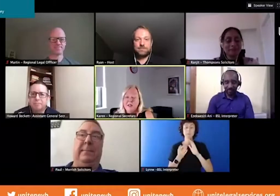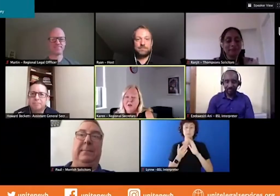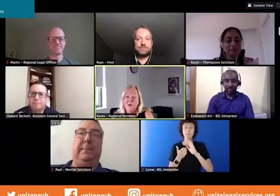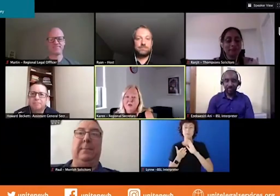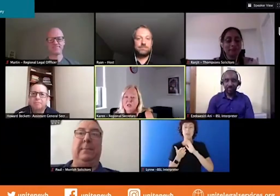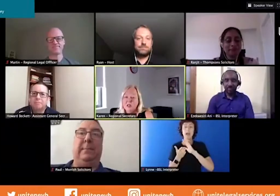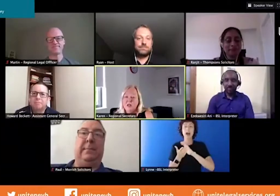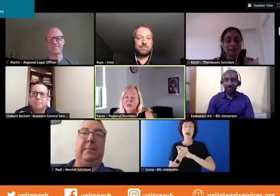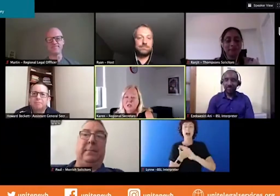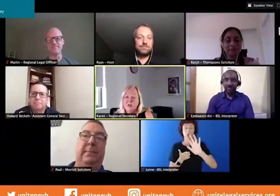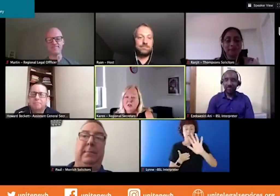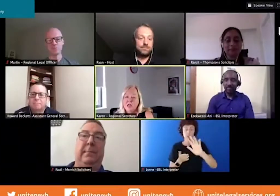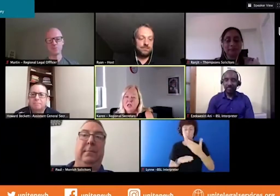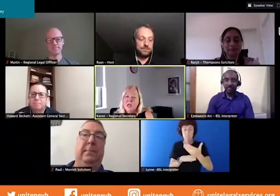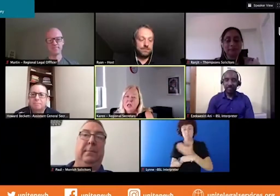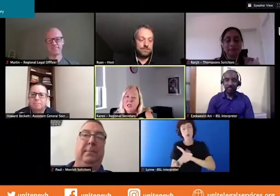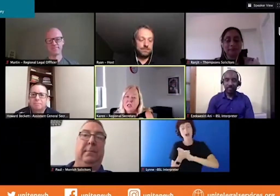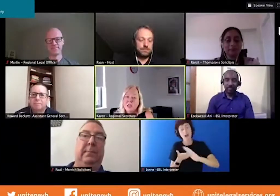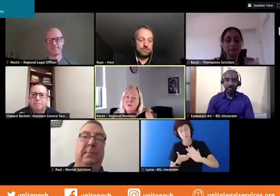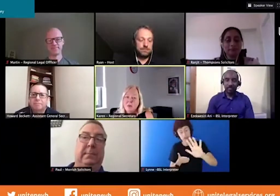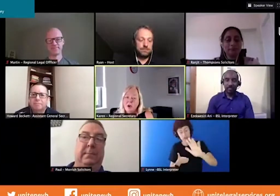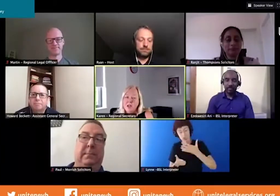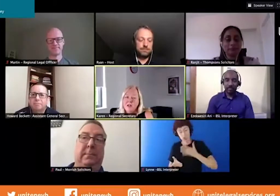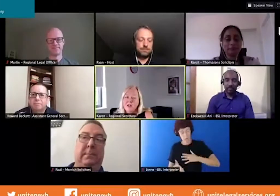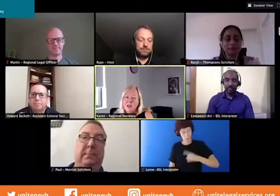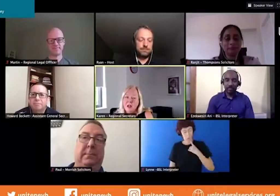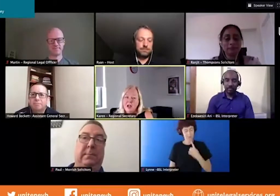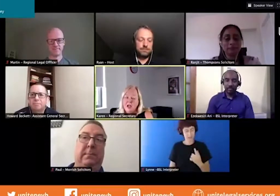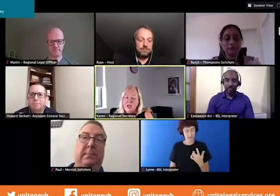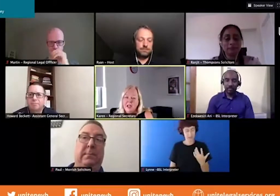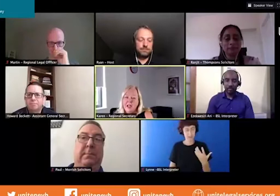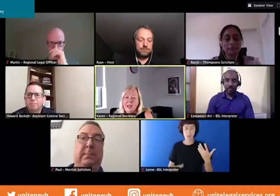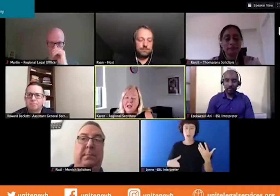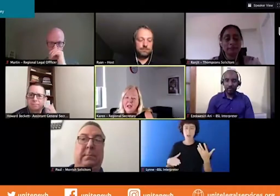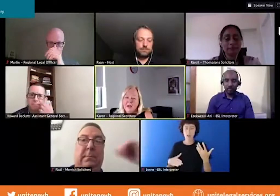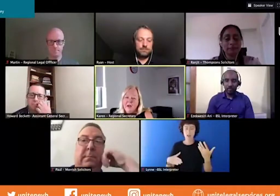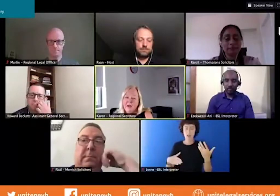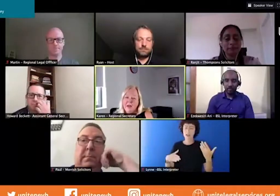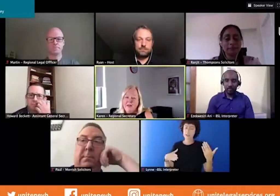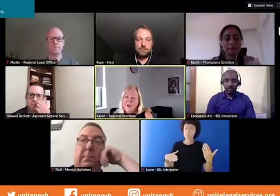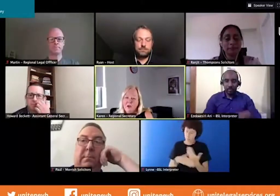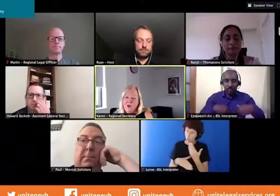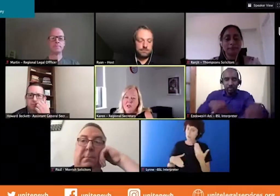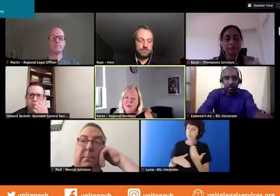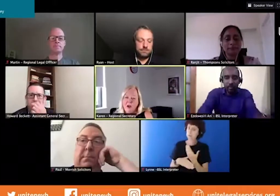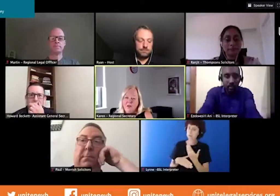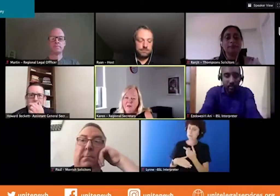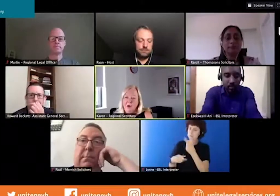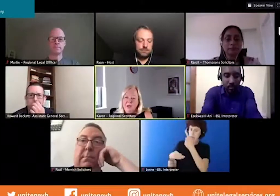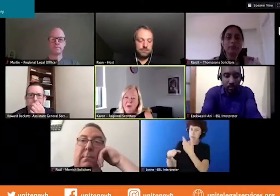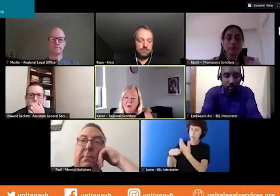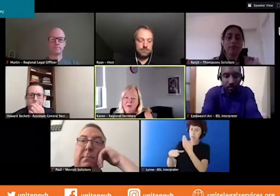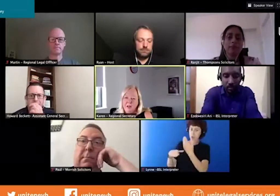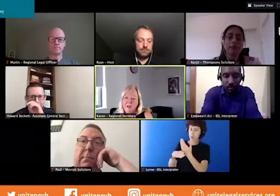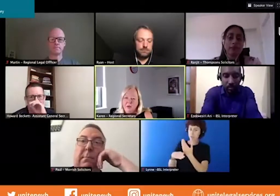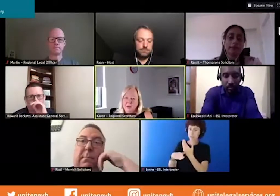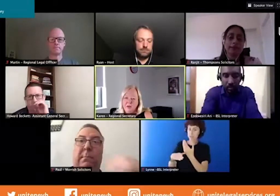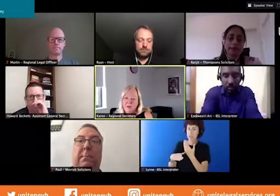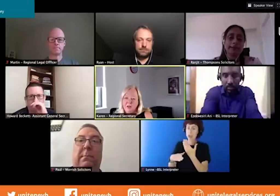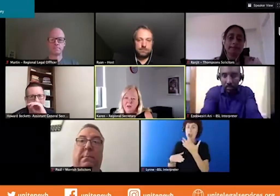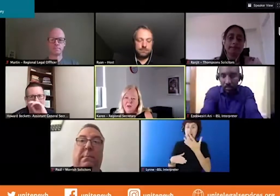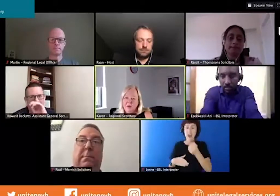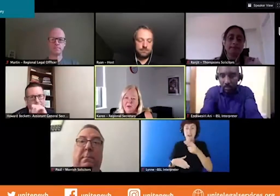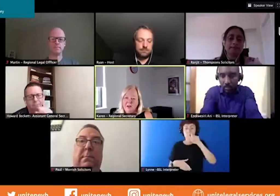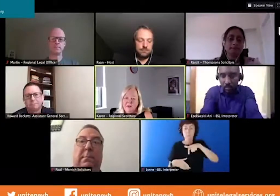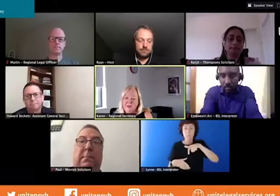others, is the employers that are actually giving notice why they've got people on furlough on the 45 days. That